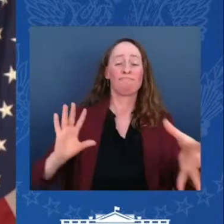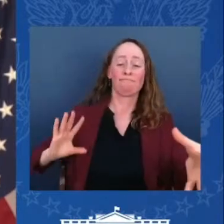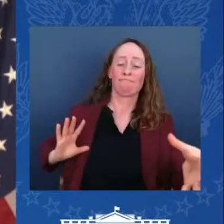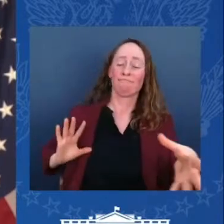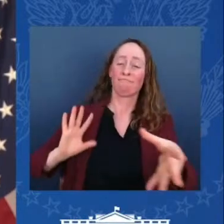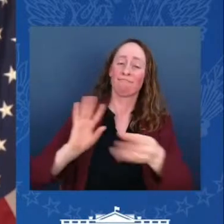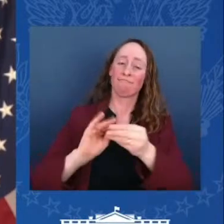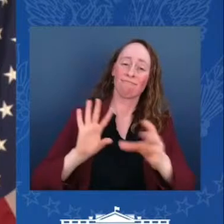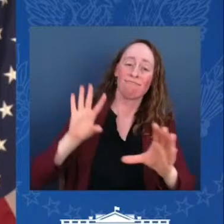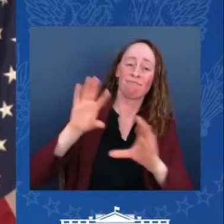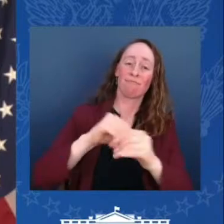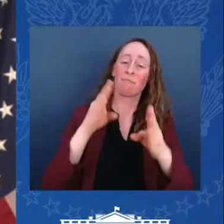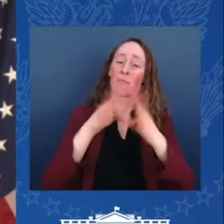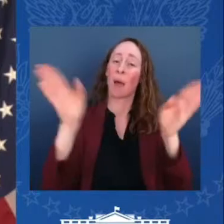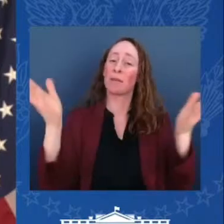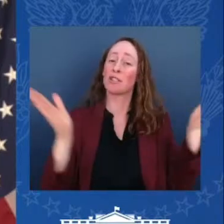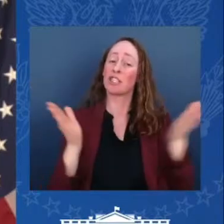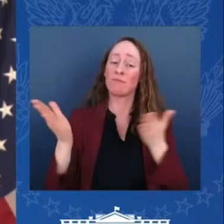like screaming loud.